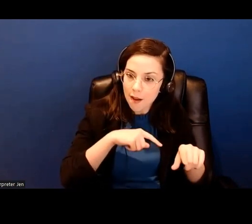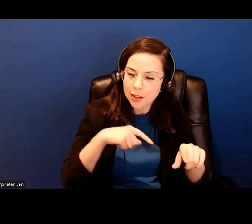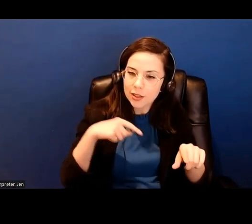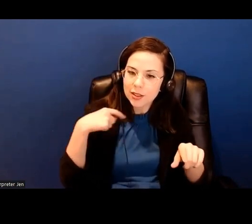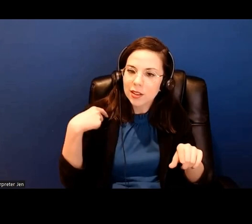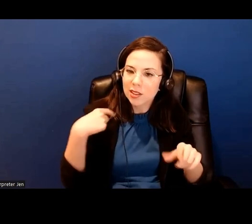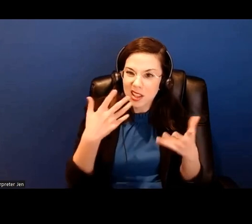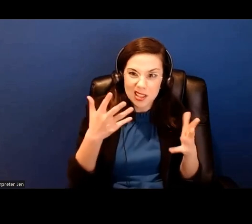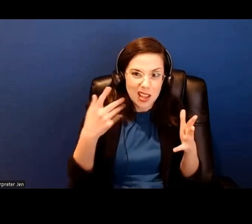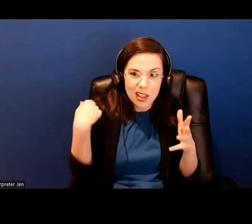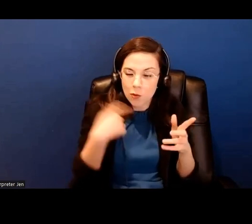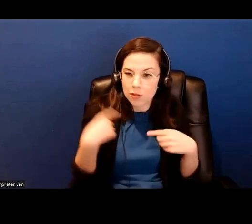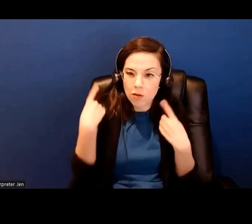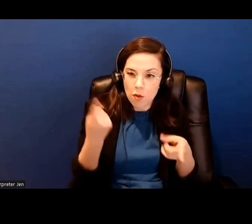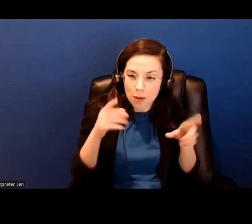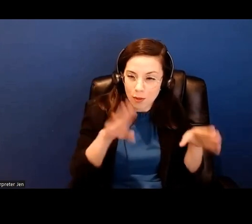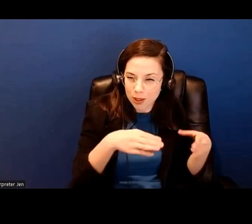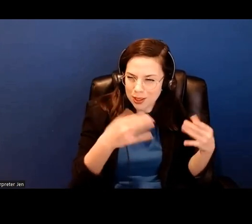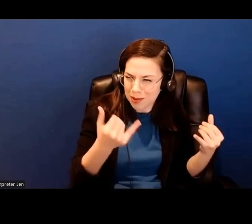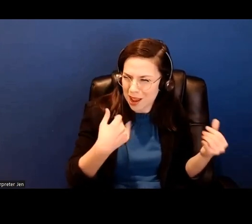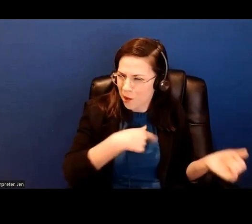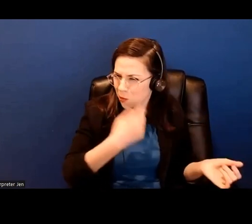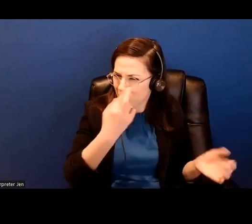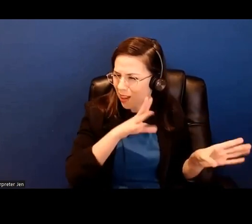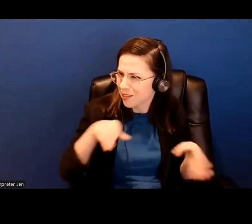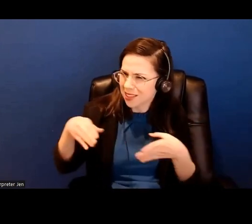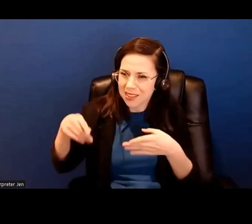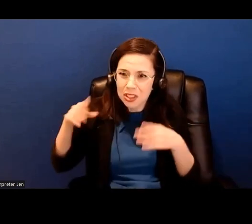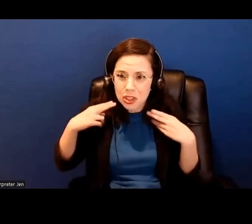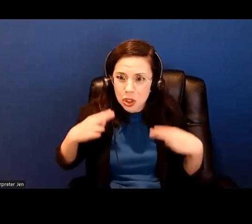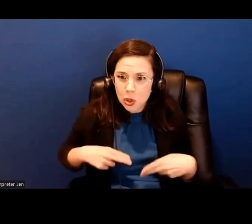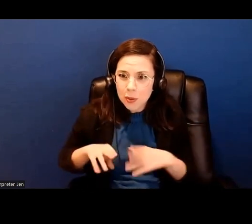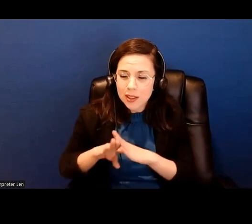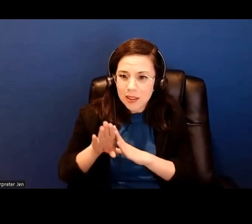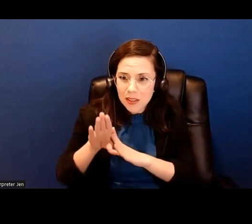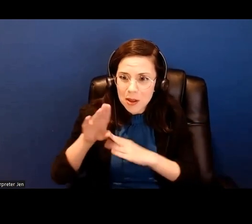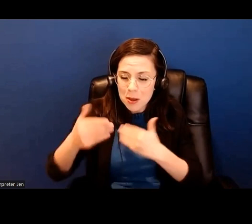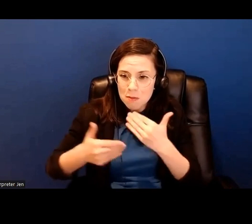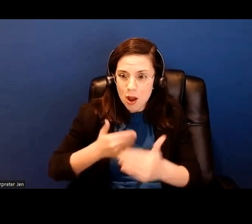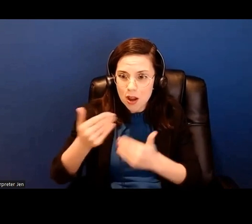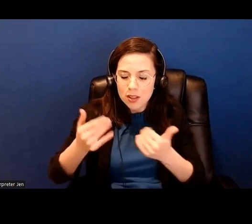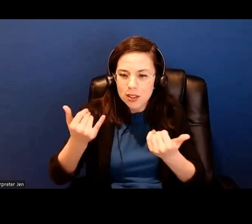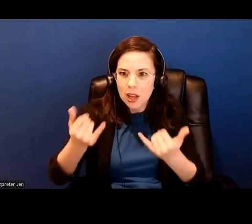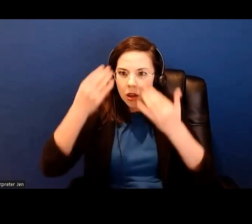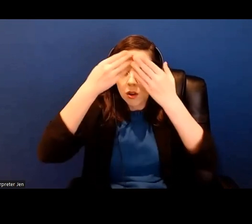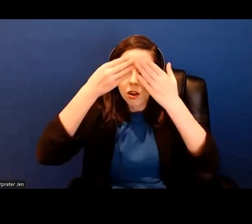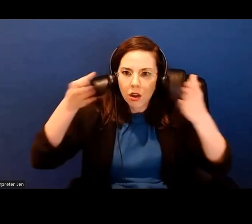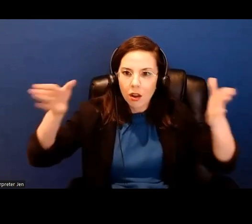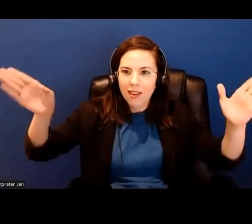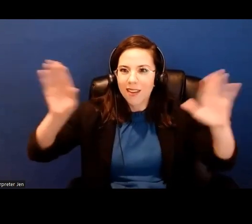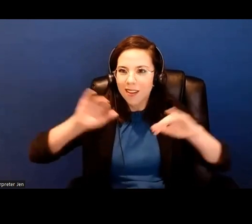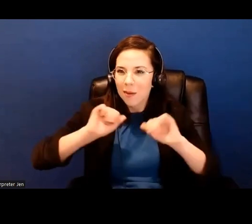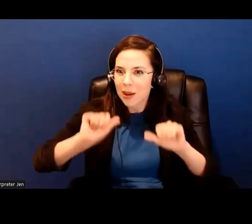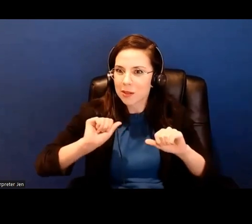it as an embodied process, a neurophysiological human development process, it opens up our way for dealing with it.